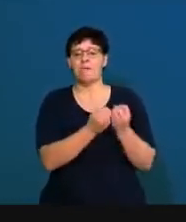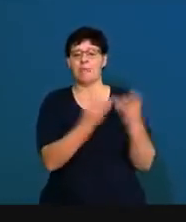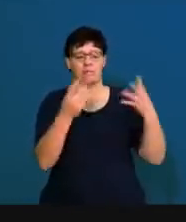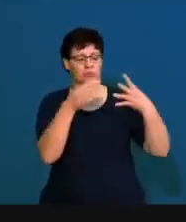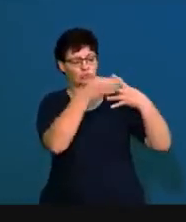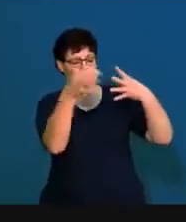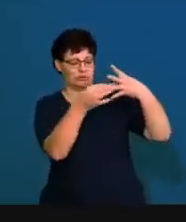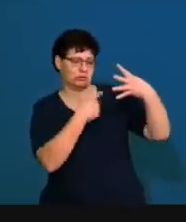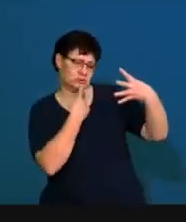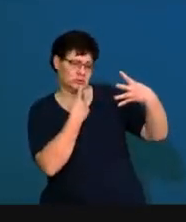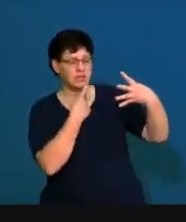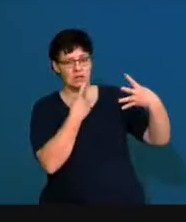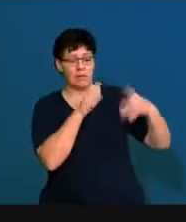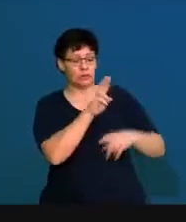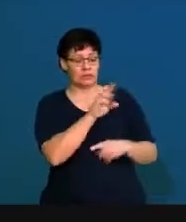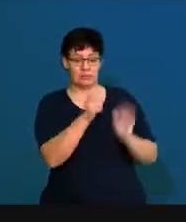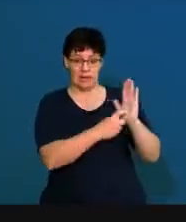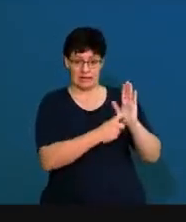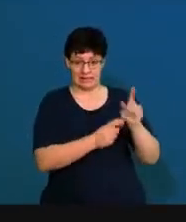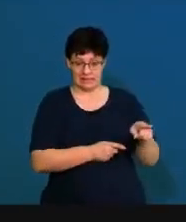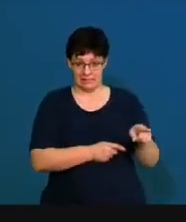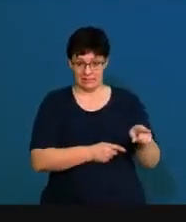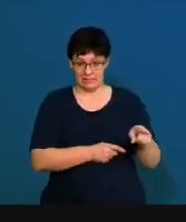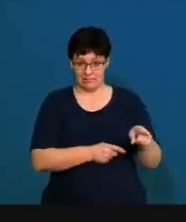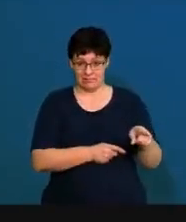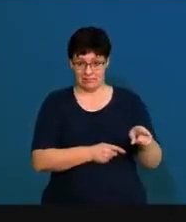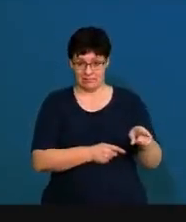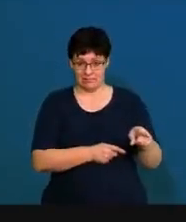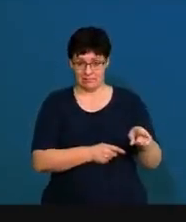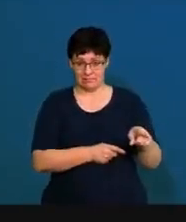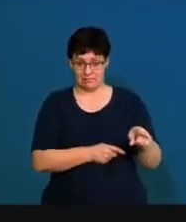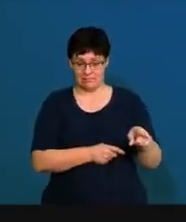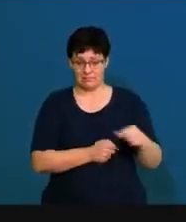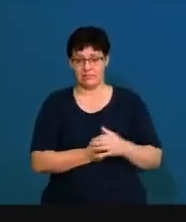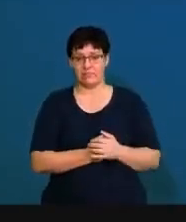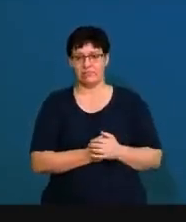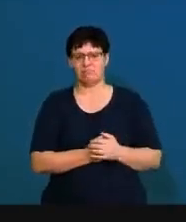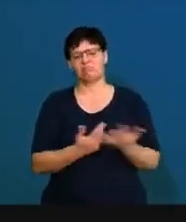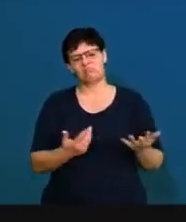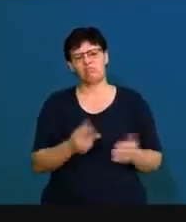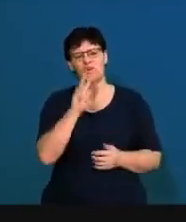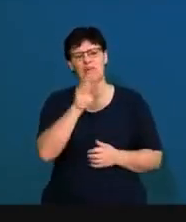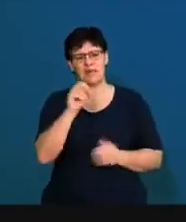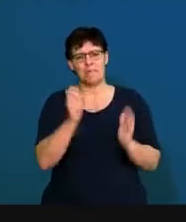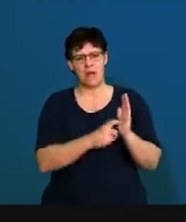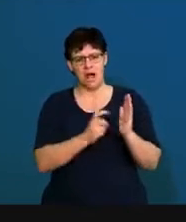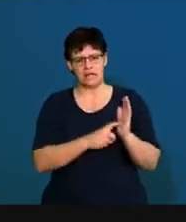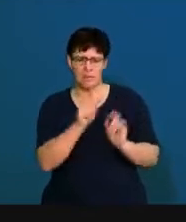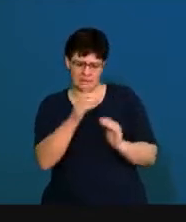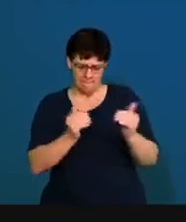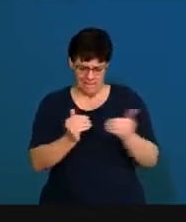choice is 20 marks. Okay. Right. So the 20 marks, it's something that you need to carefully